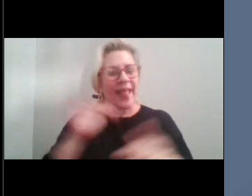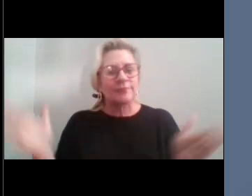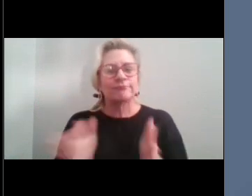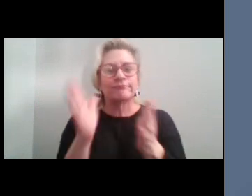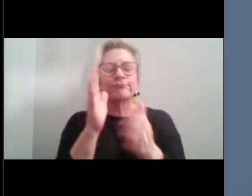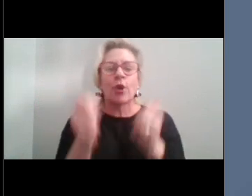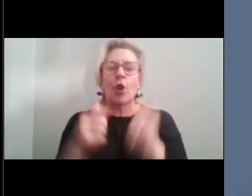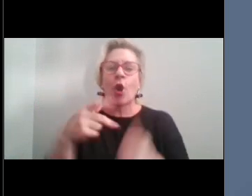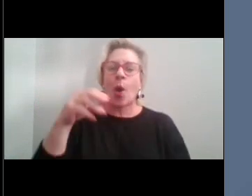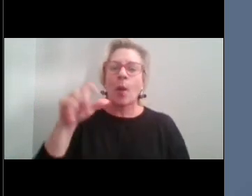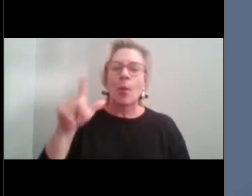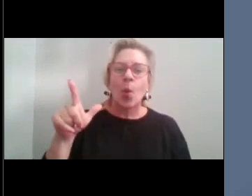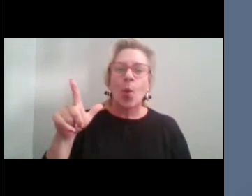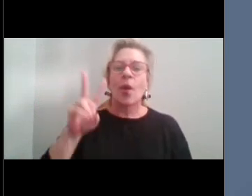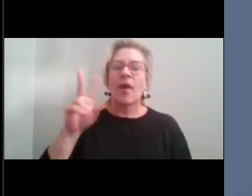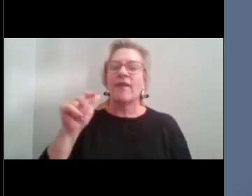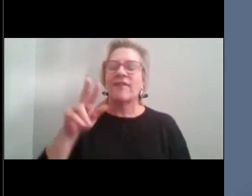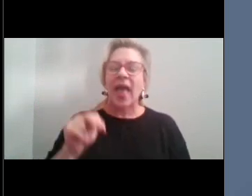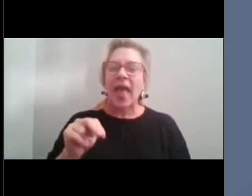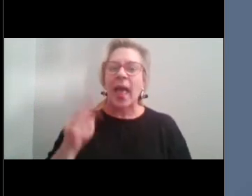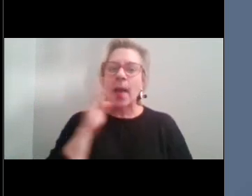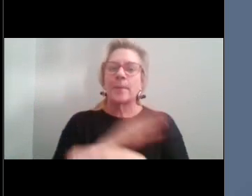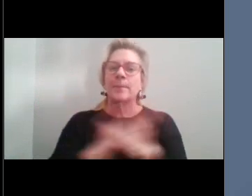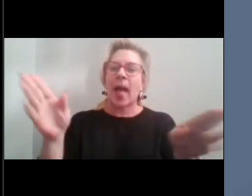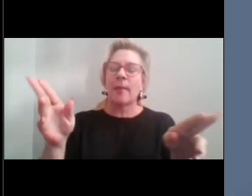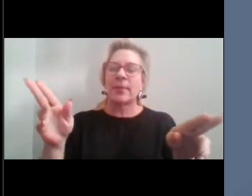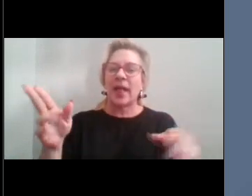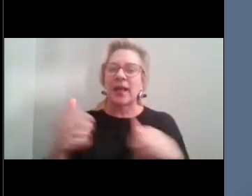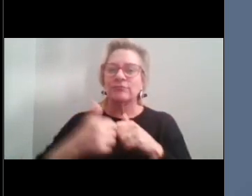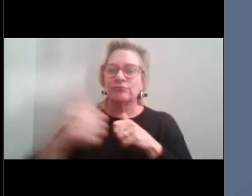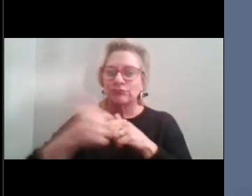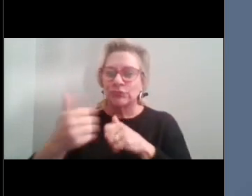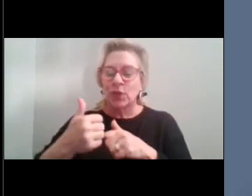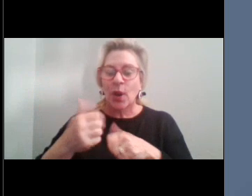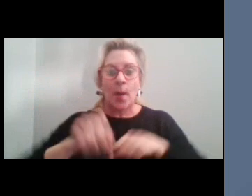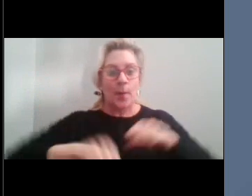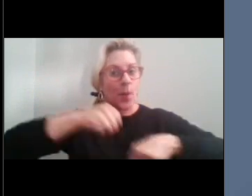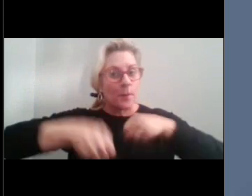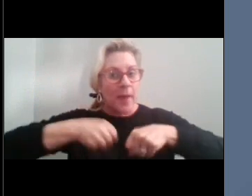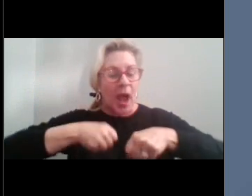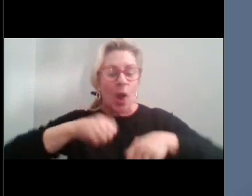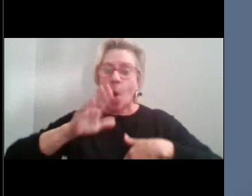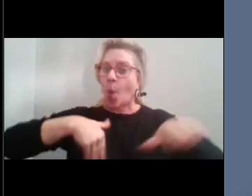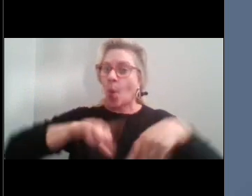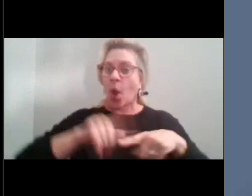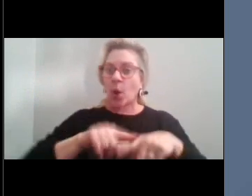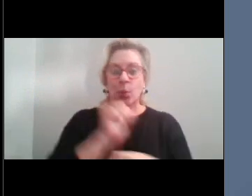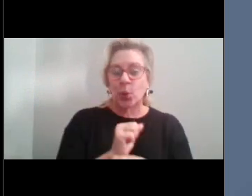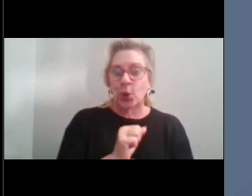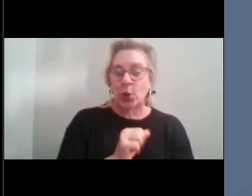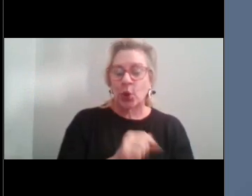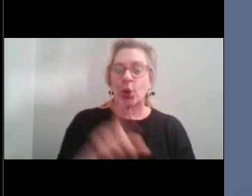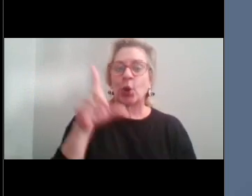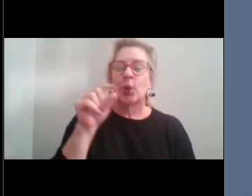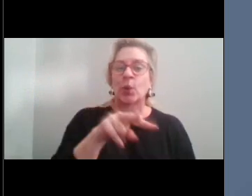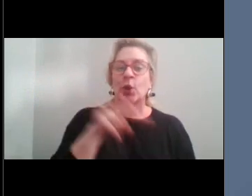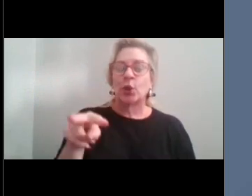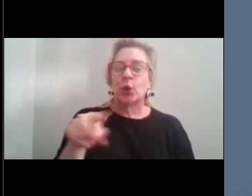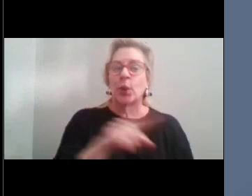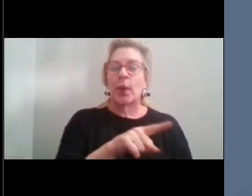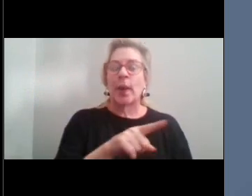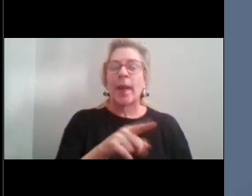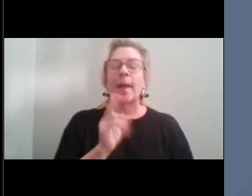carpooling, vanpooling, public transit use, bicycling, and walking to work. During 2022, IE commuter